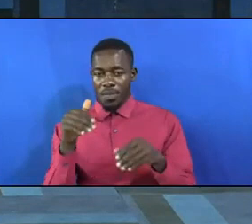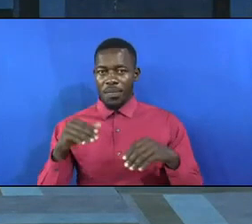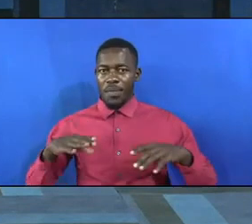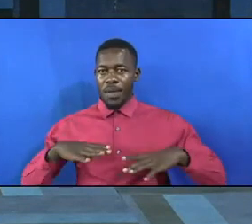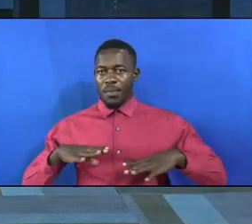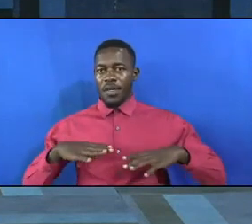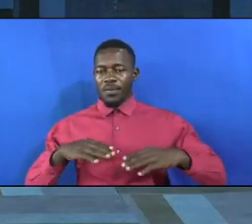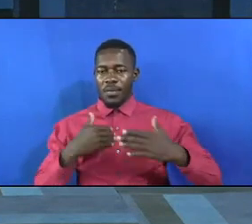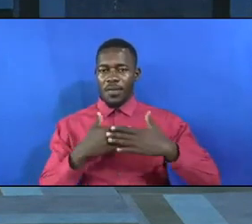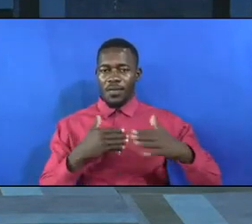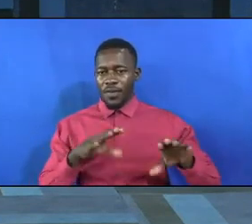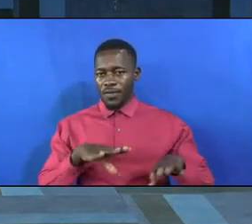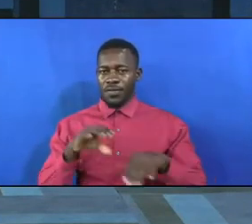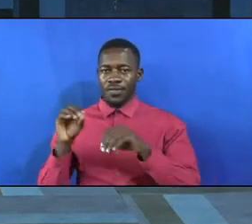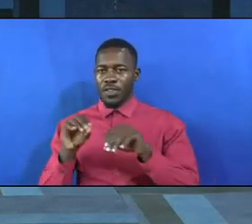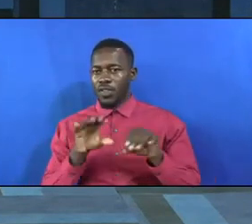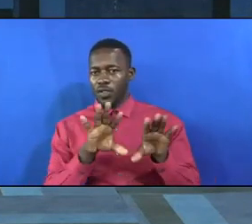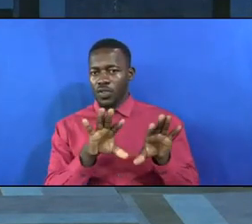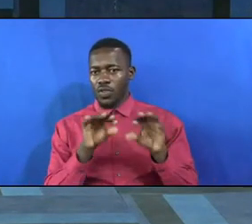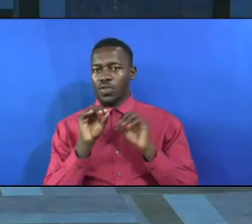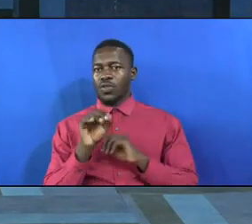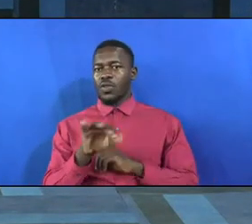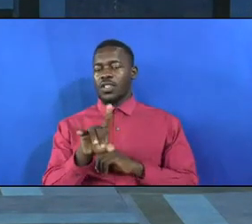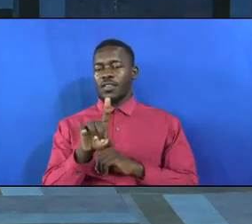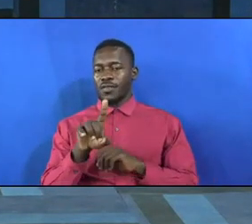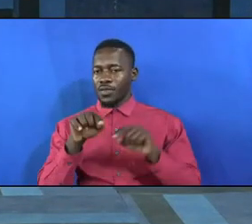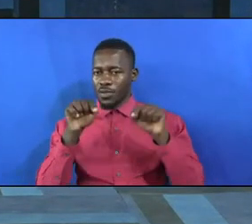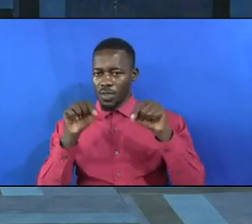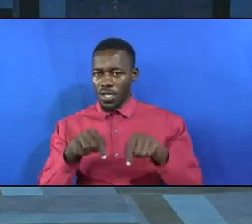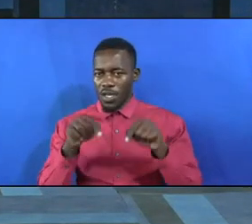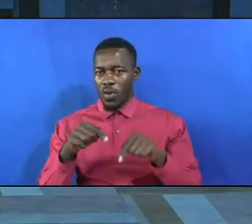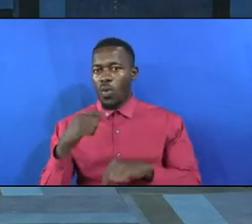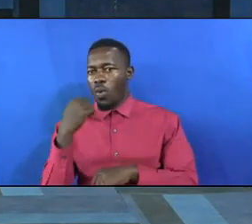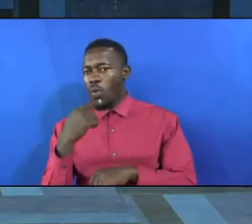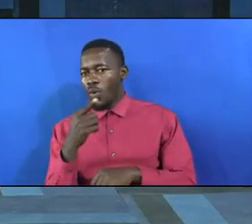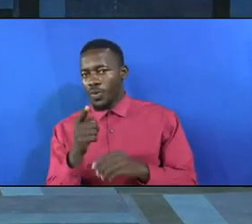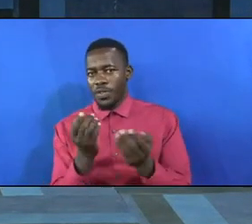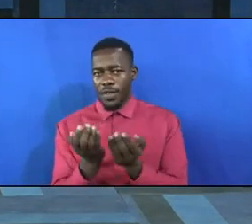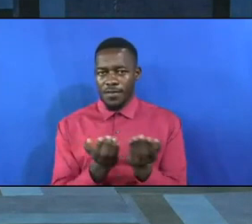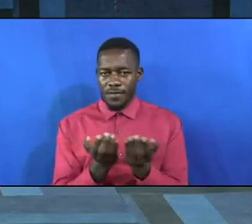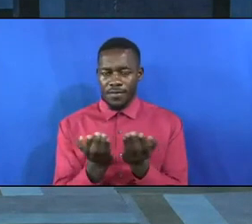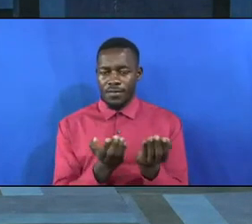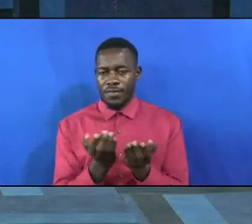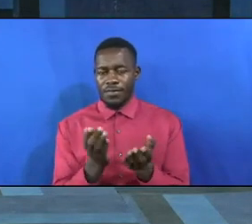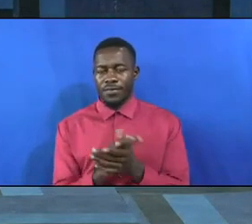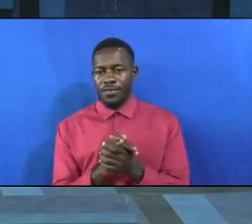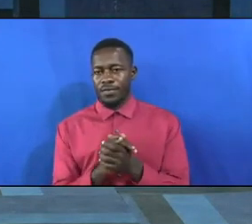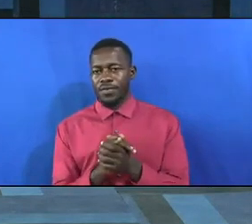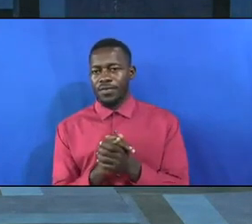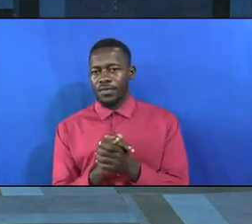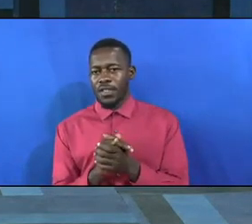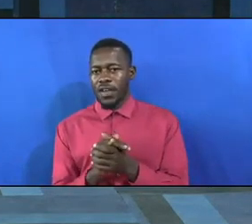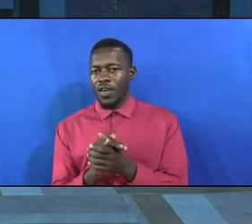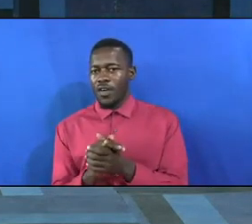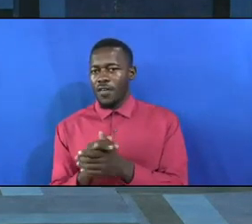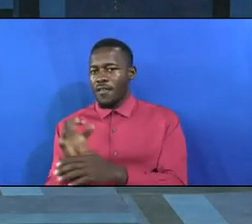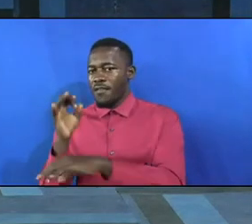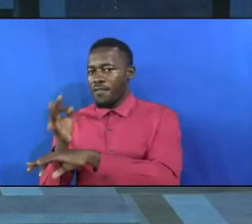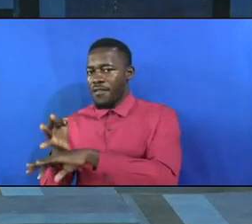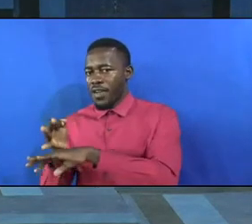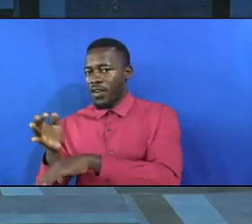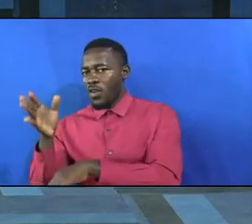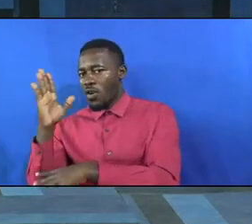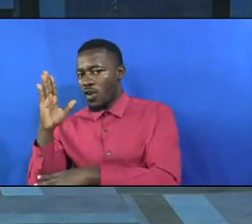them, choose for yourself this day whom you will serve, whether the gods that your